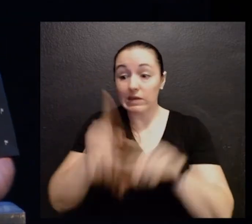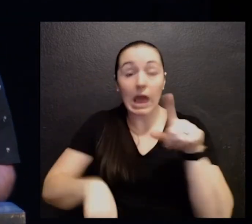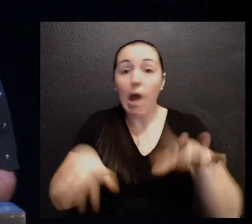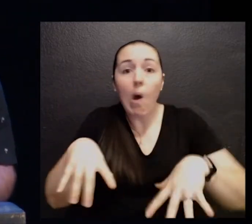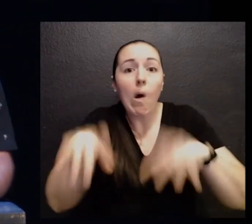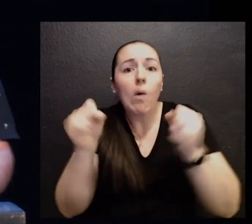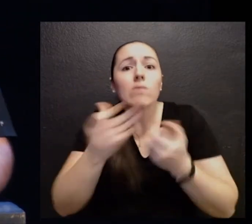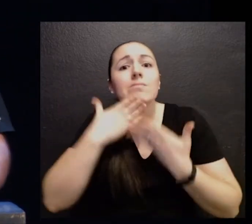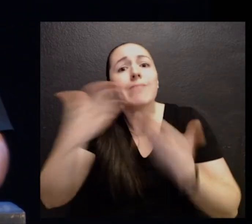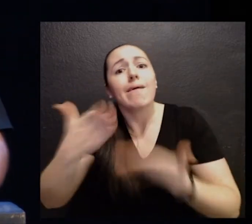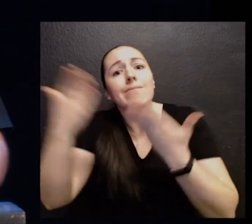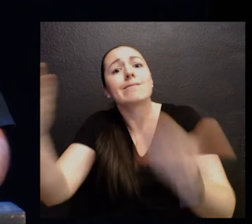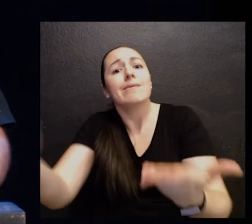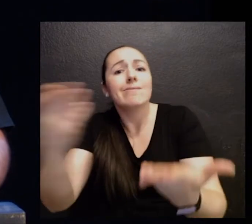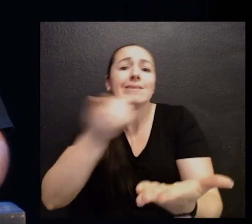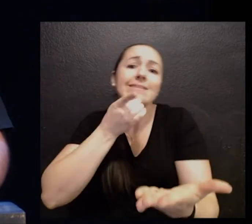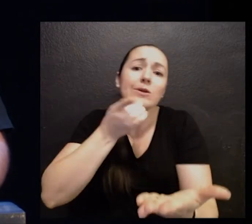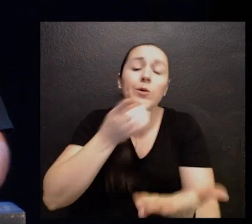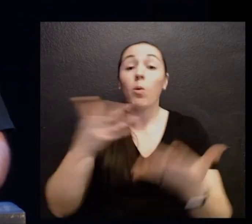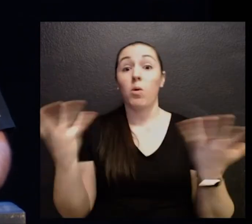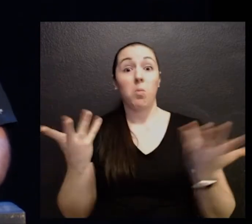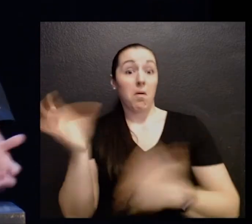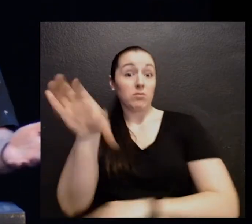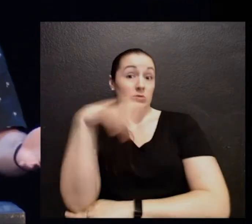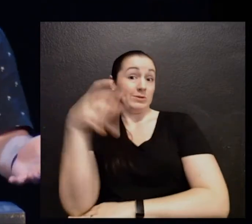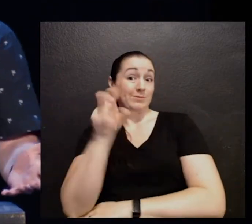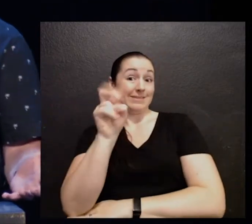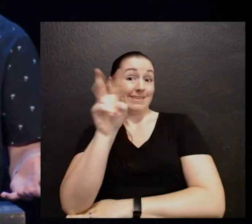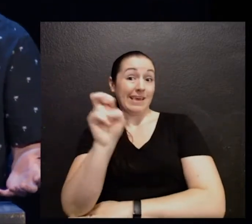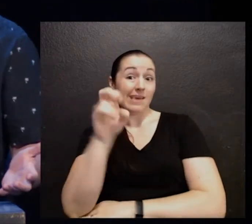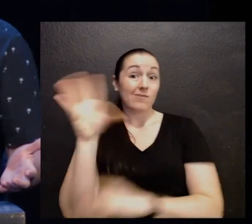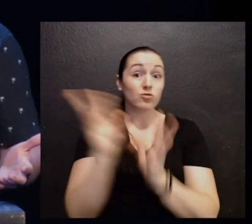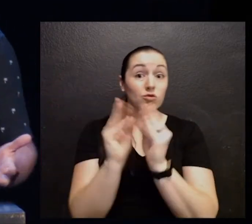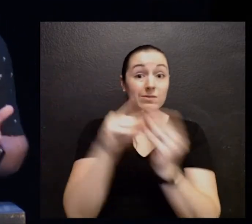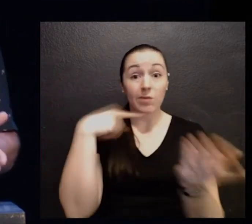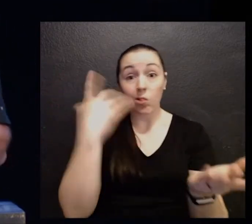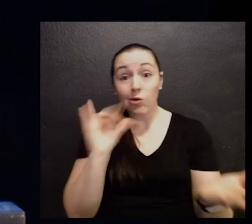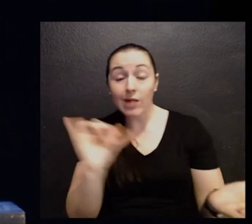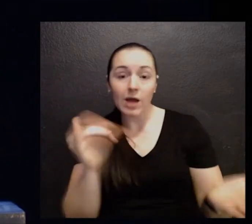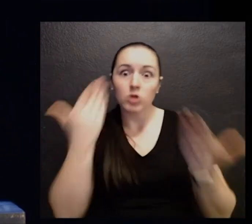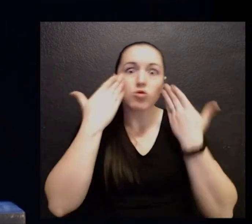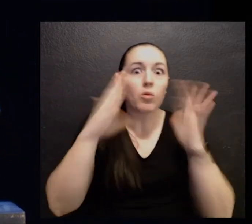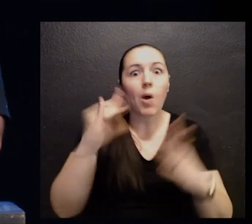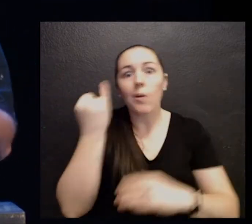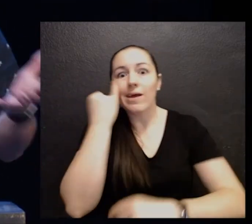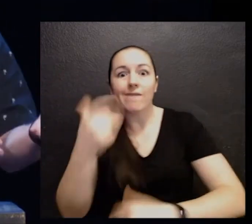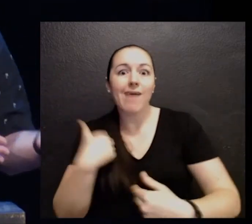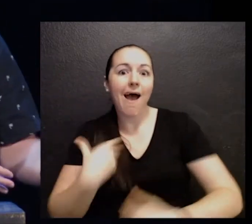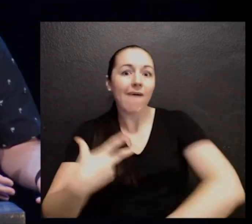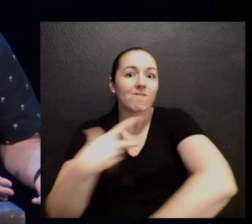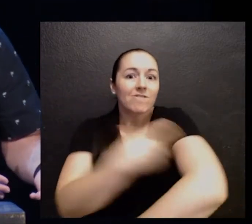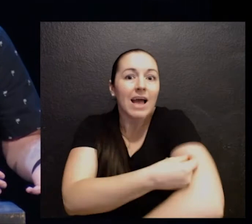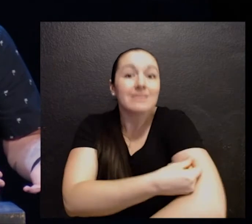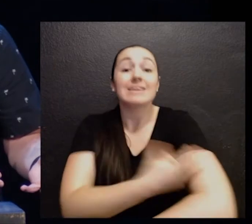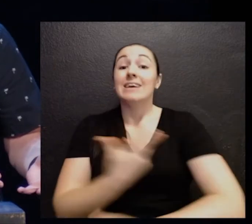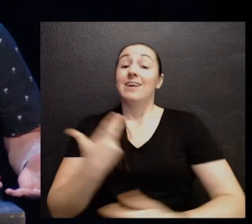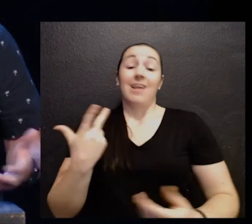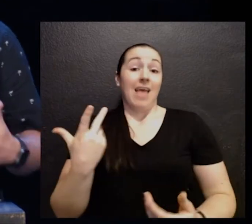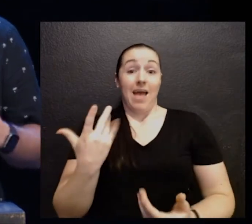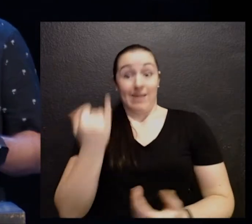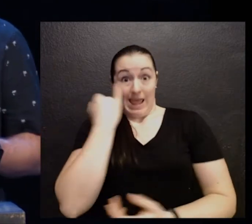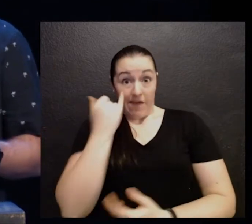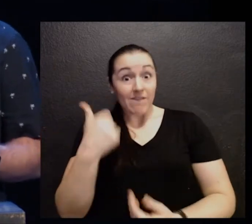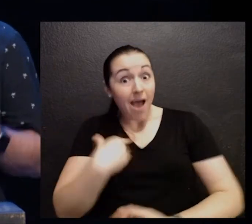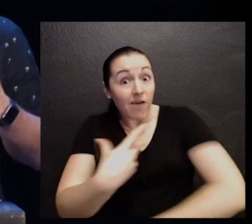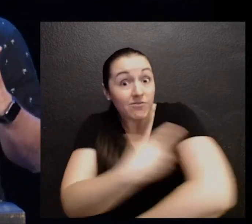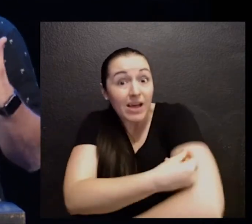or what Christmas Eve services will look like. And we don't know if there's going to be a vaccine, and if there is, how well will it work? And